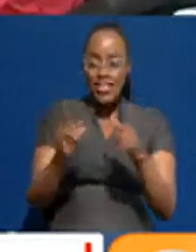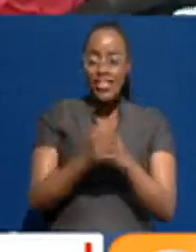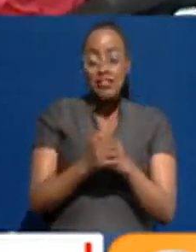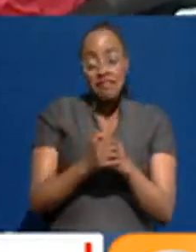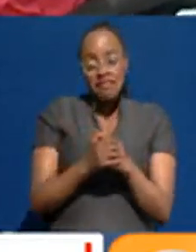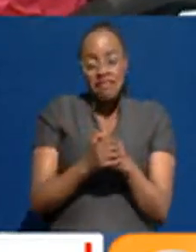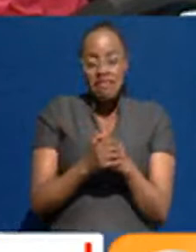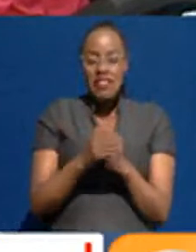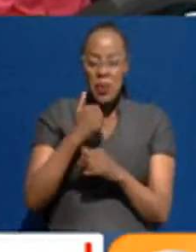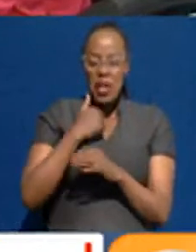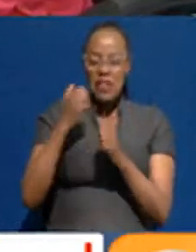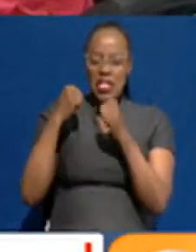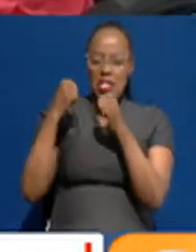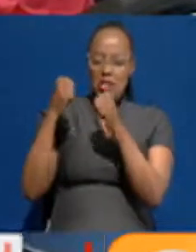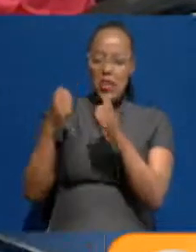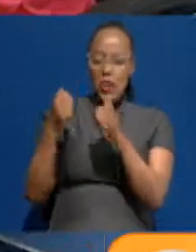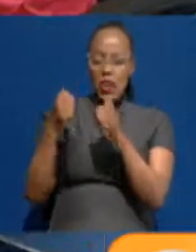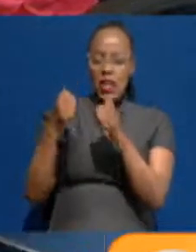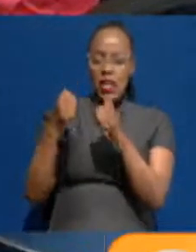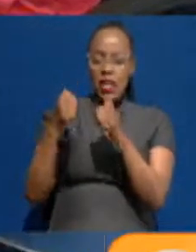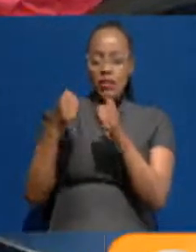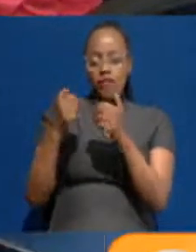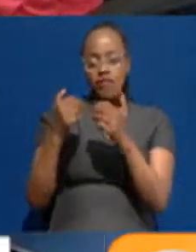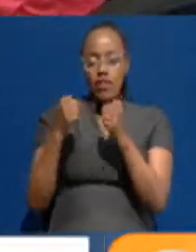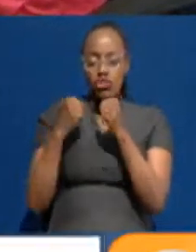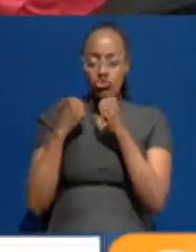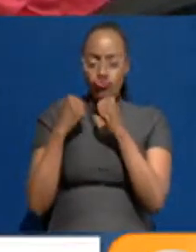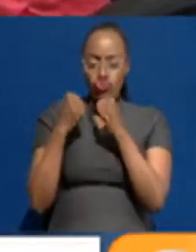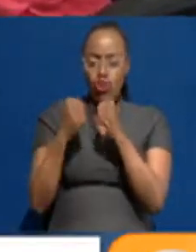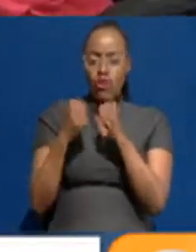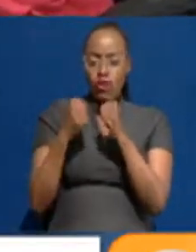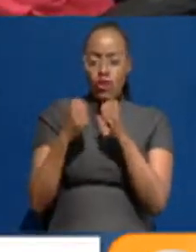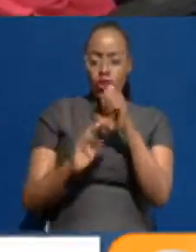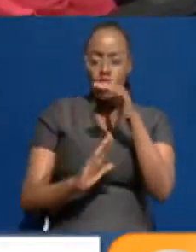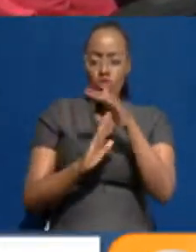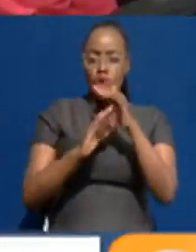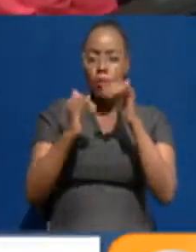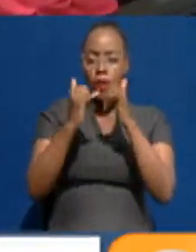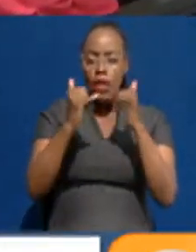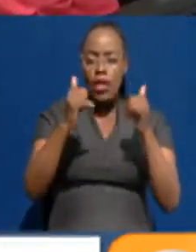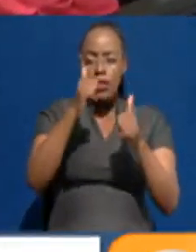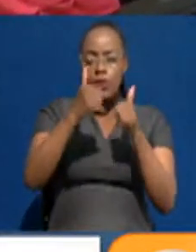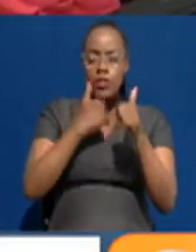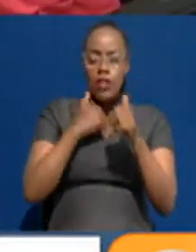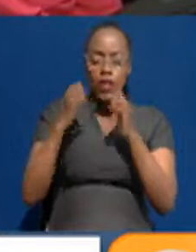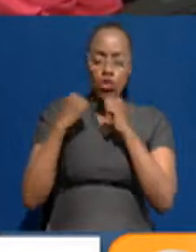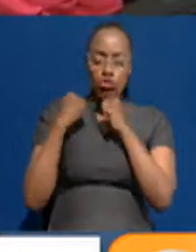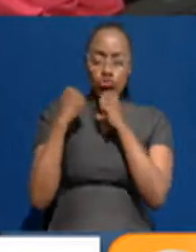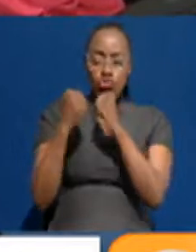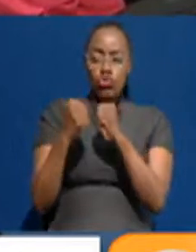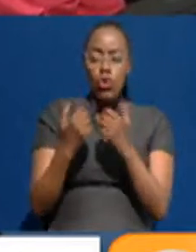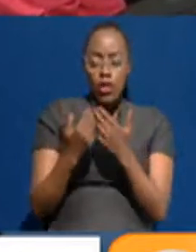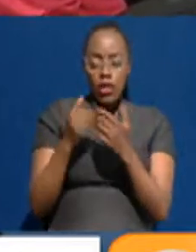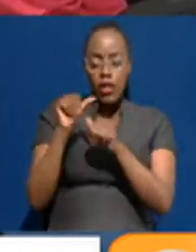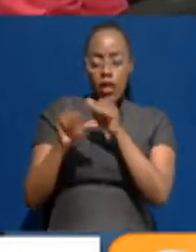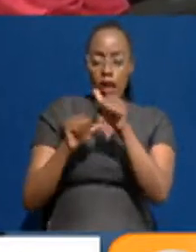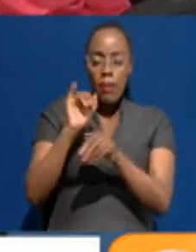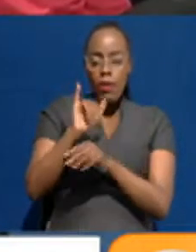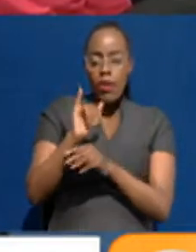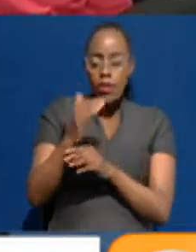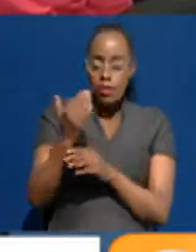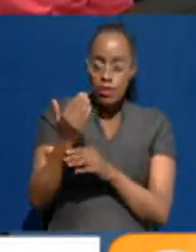So we had a strong first half. Mm-hmm. Top line growing quite strongly, mm-hmm. well above inflation.